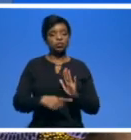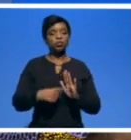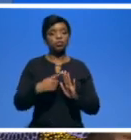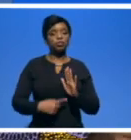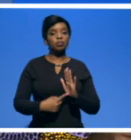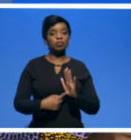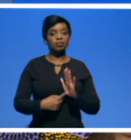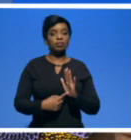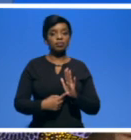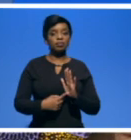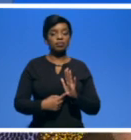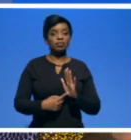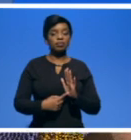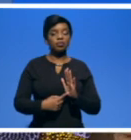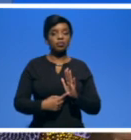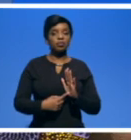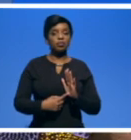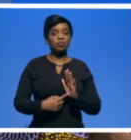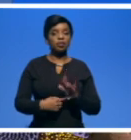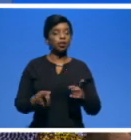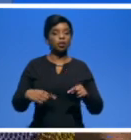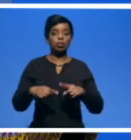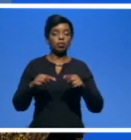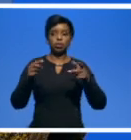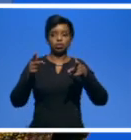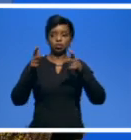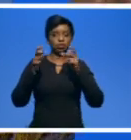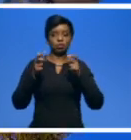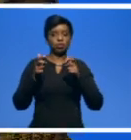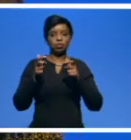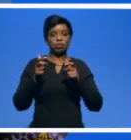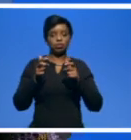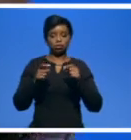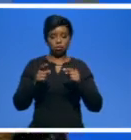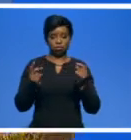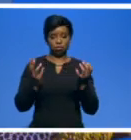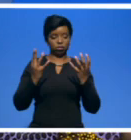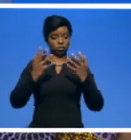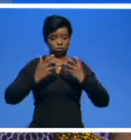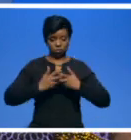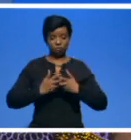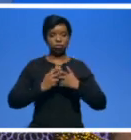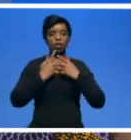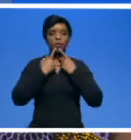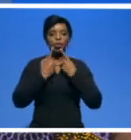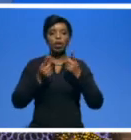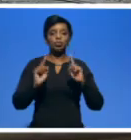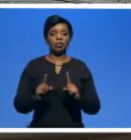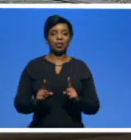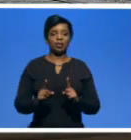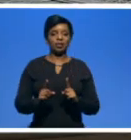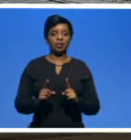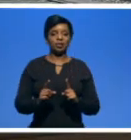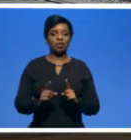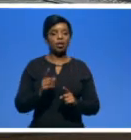hadi bona hali ditsama elana le pronouncement e entsweng. How to ba